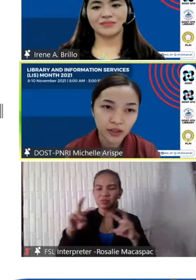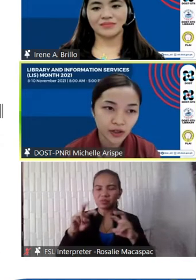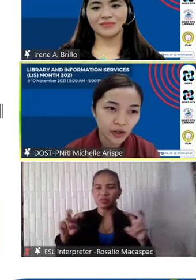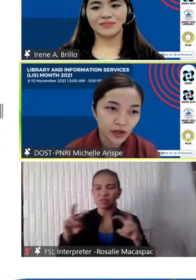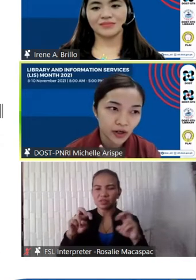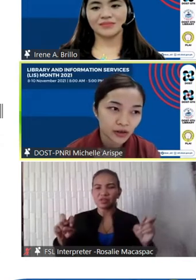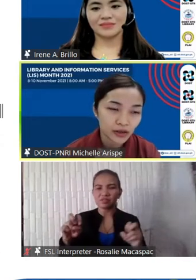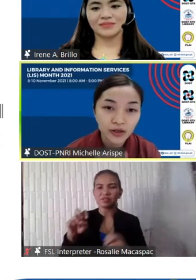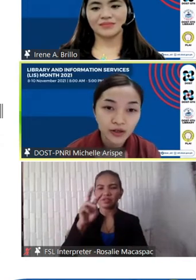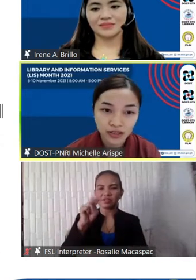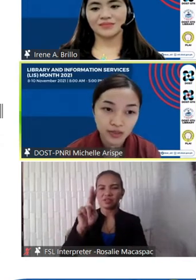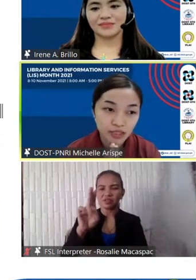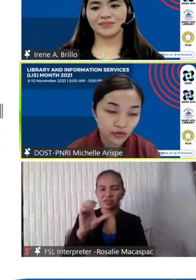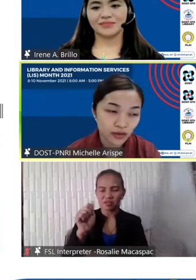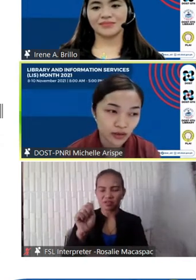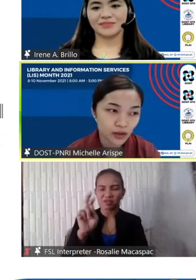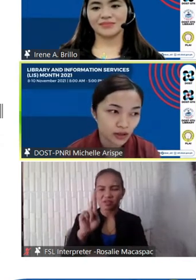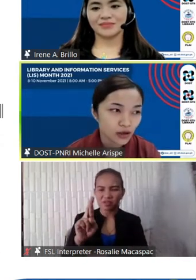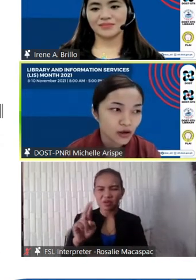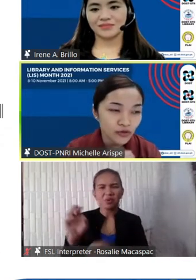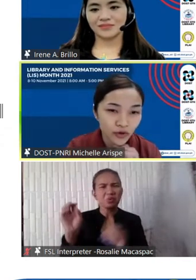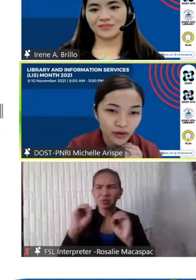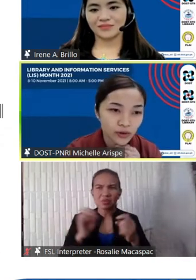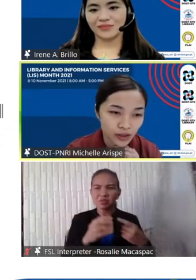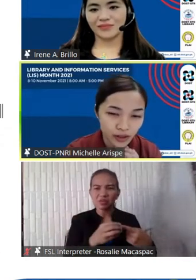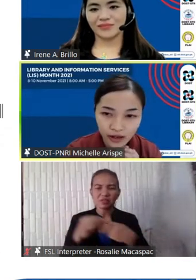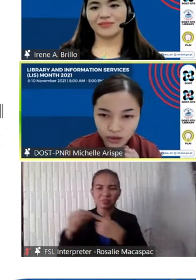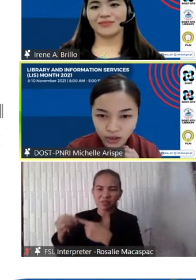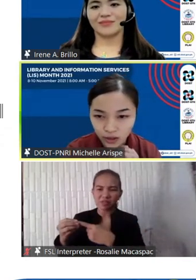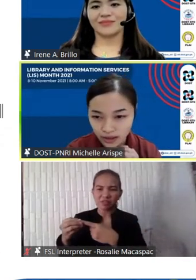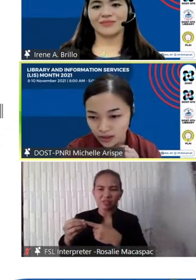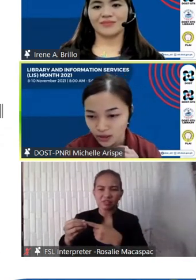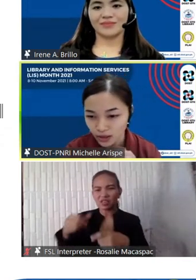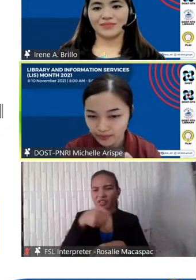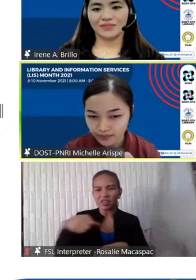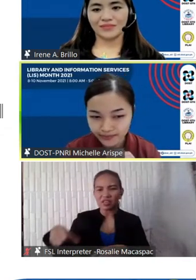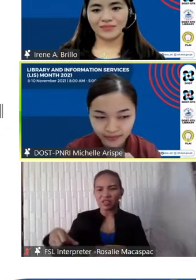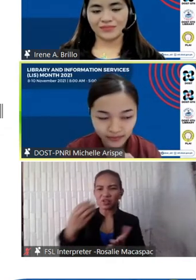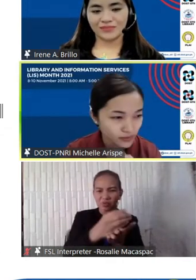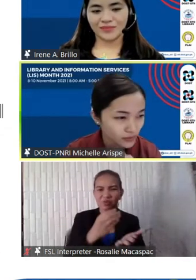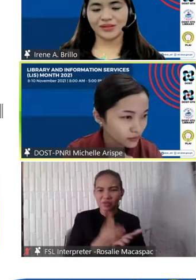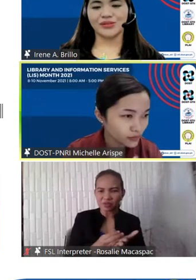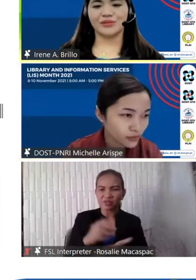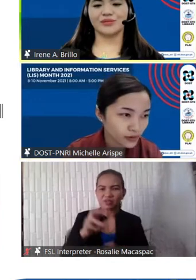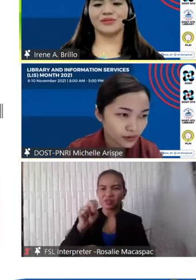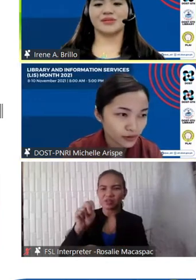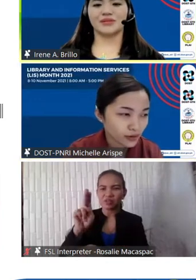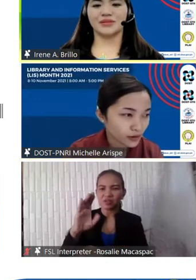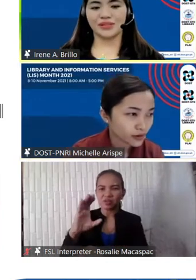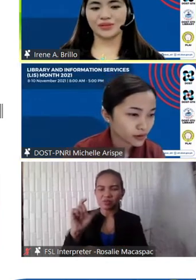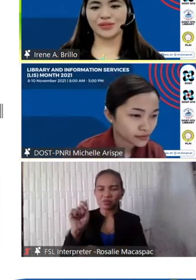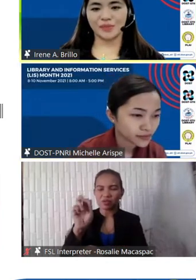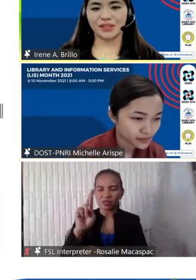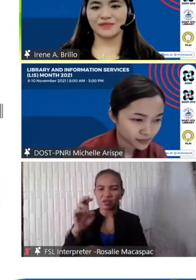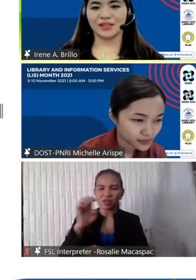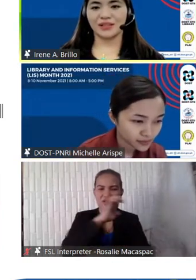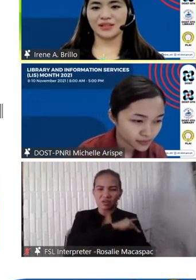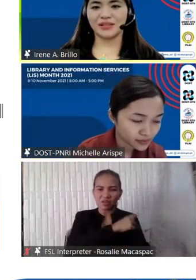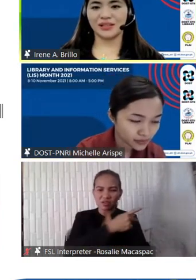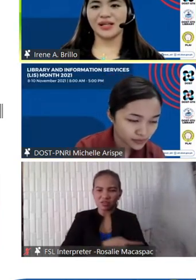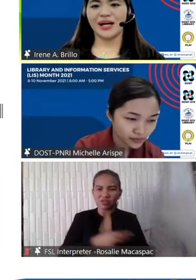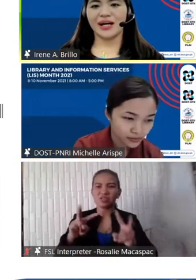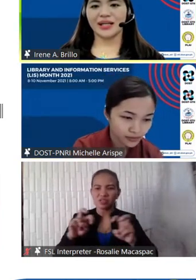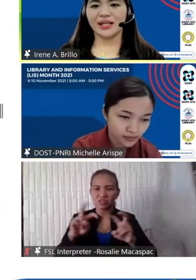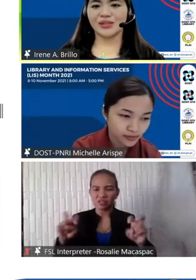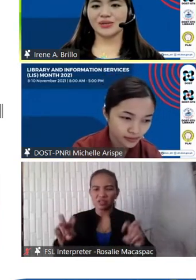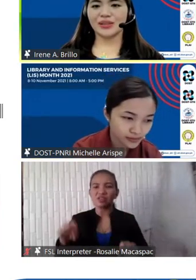namang particular degree, specific degree for nuclear energy research. Ayun, so there's no specific